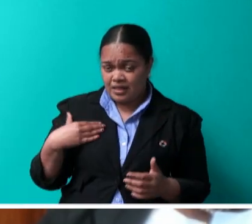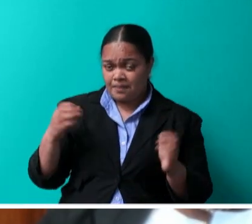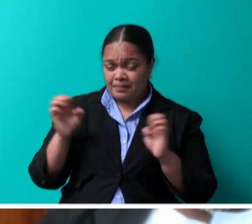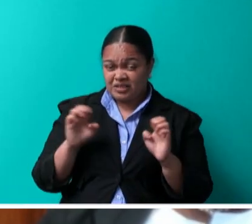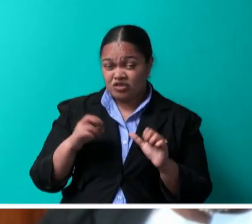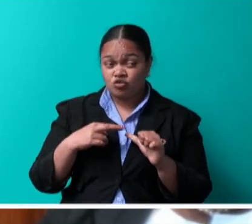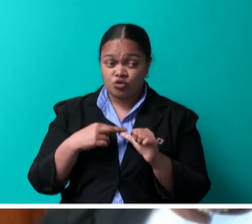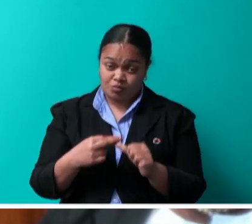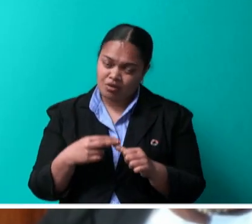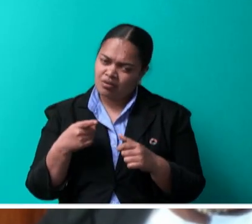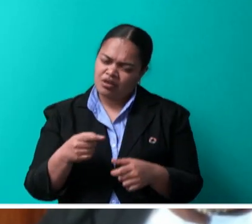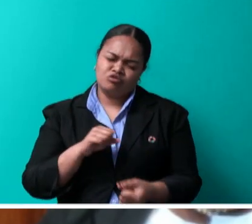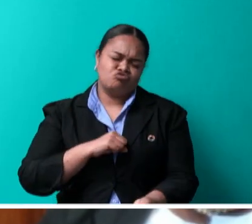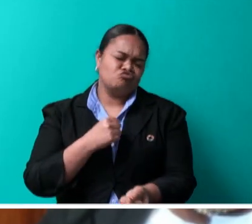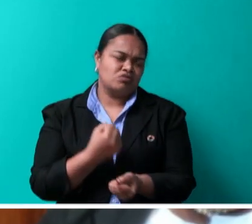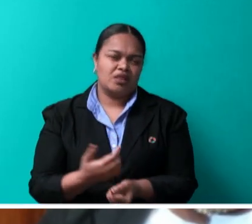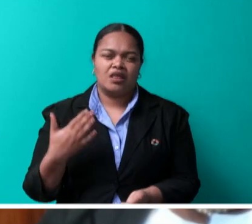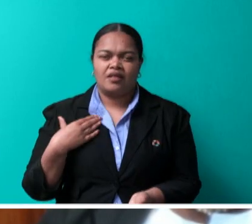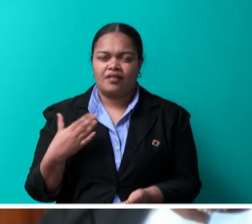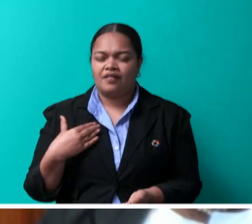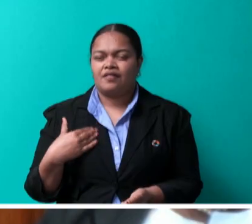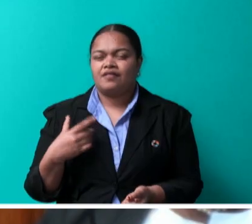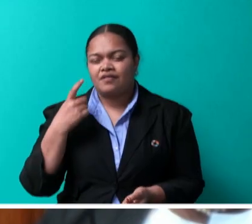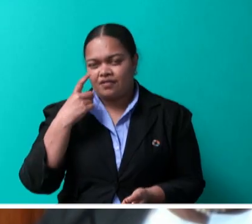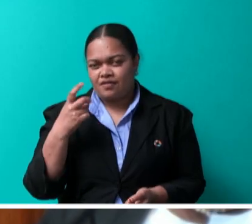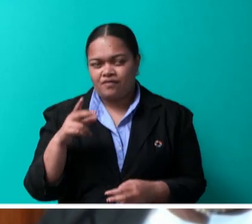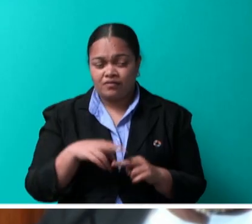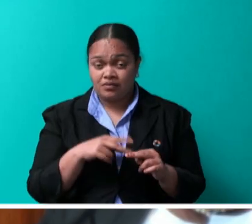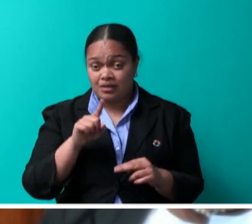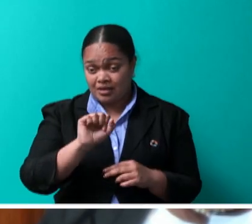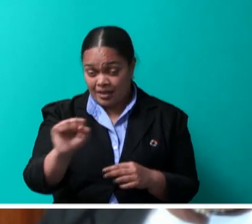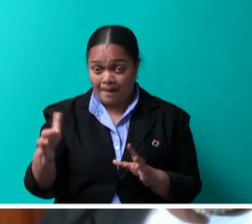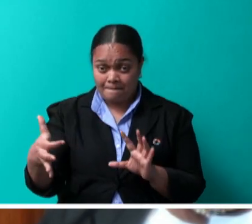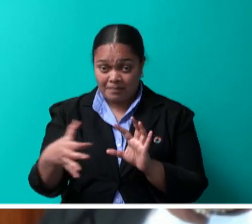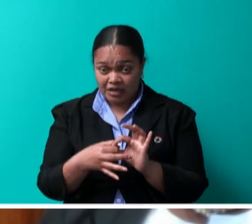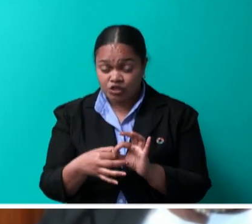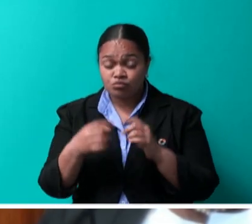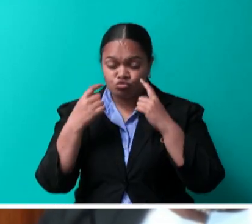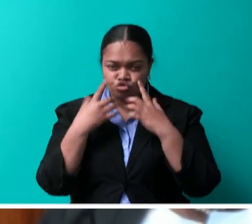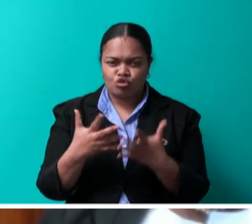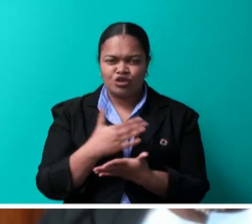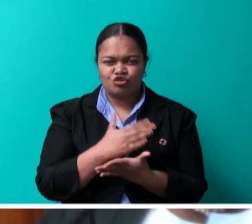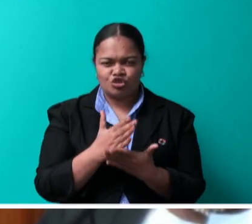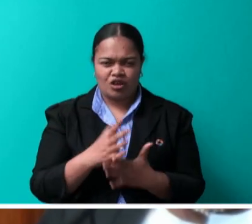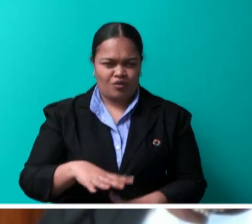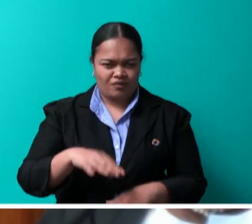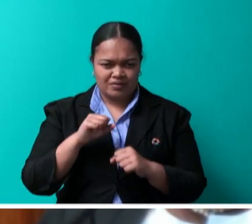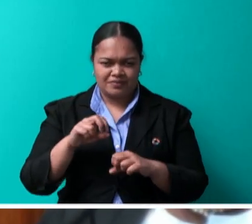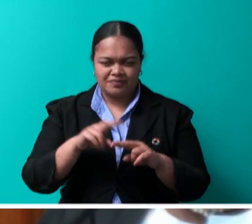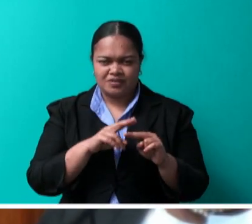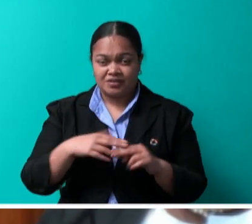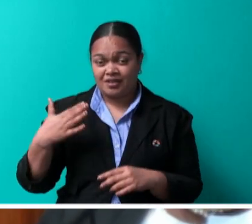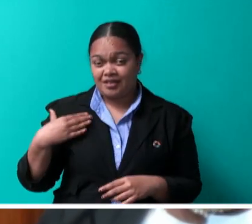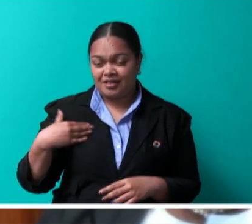response has strengthened healthcare throughout Fiji. And their partnership reflects shared confidence in Fiji's health